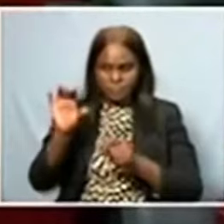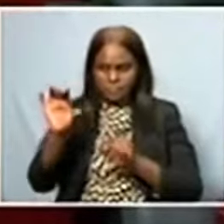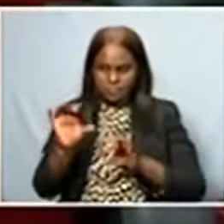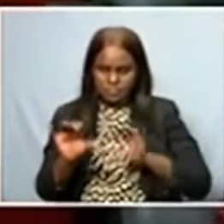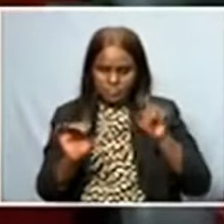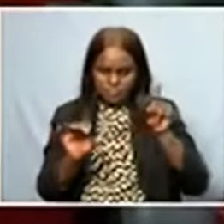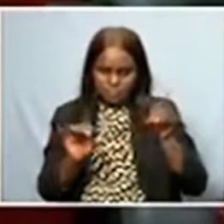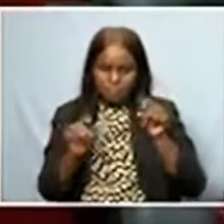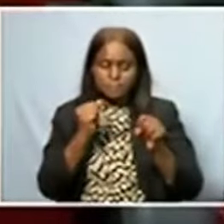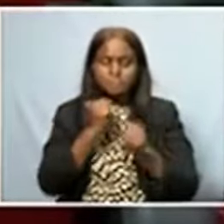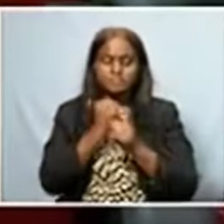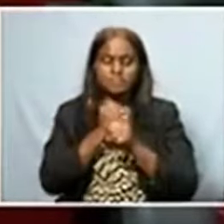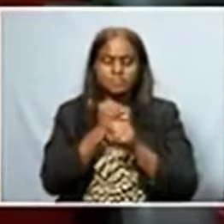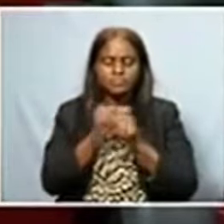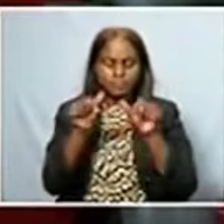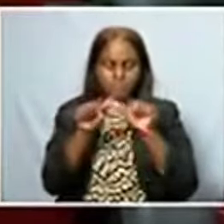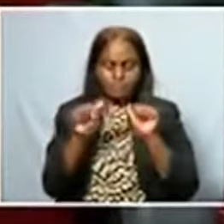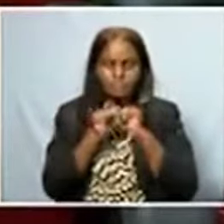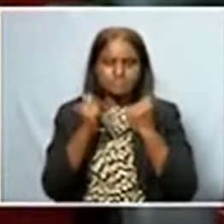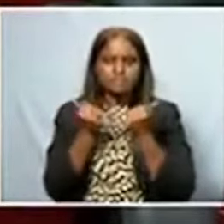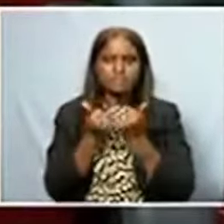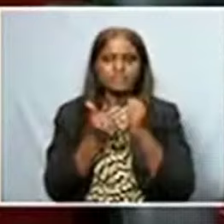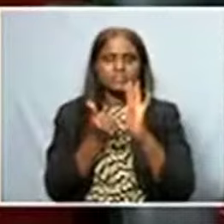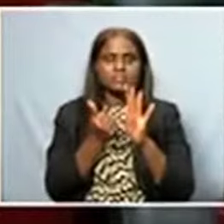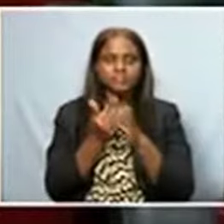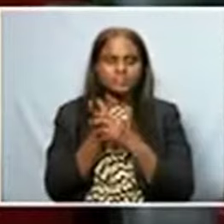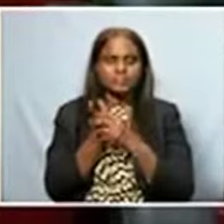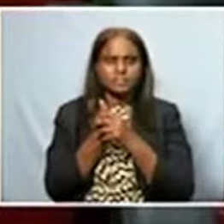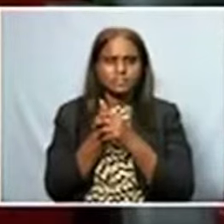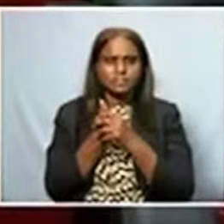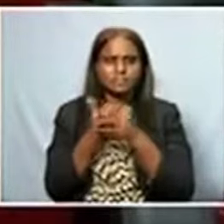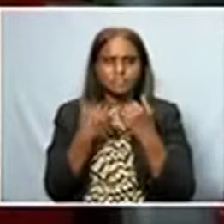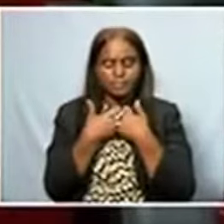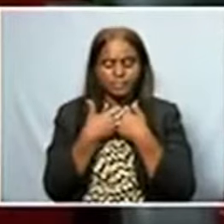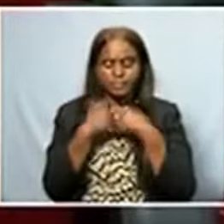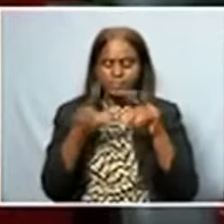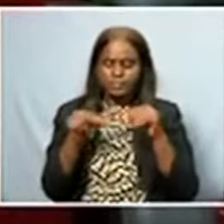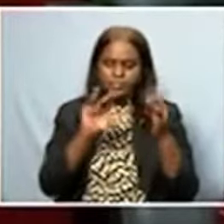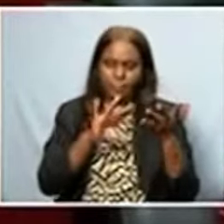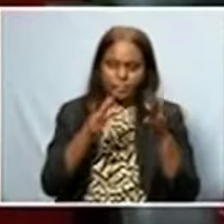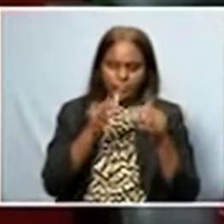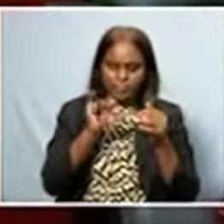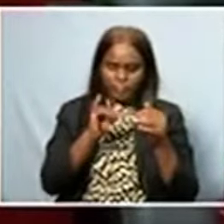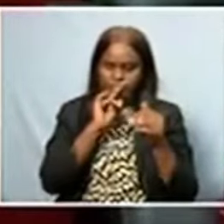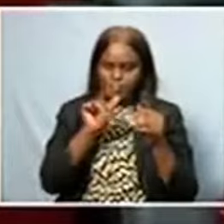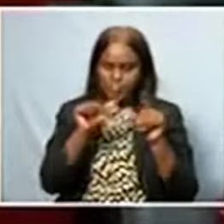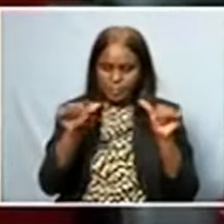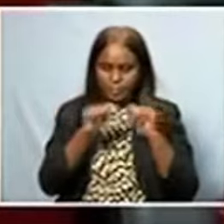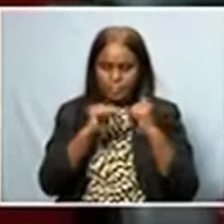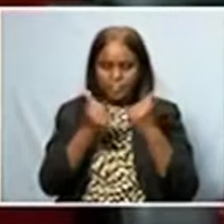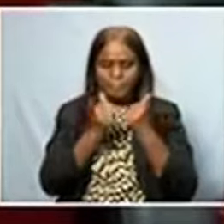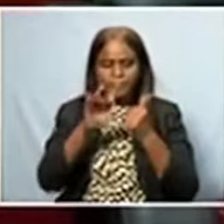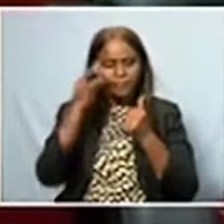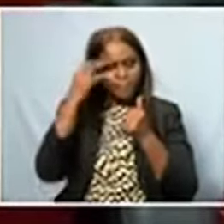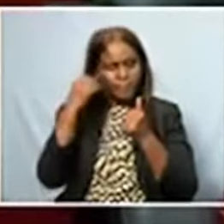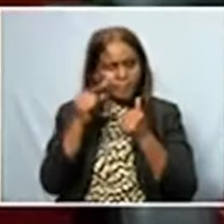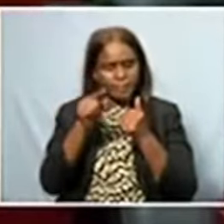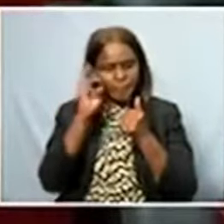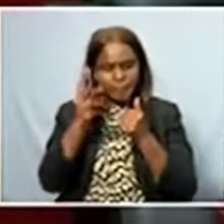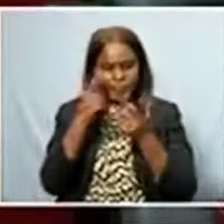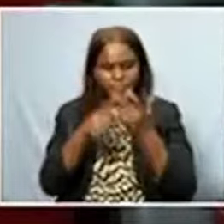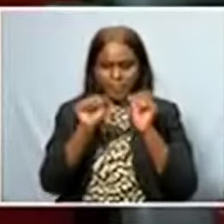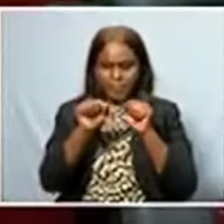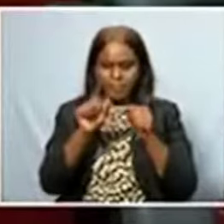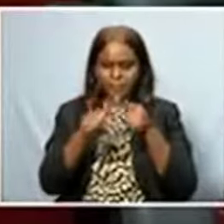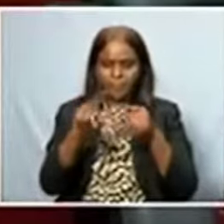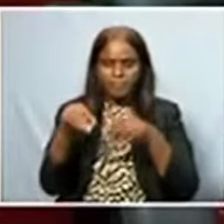as done by the Auditor General, we have no doubt that the Auditor General's office will be able